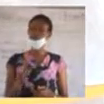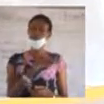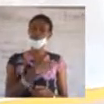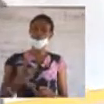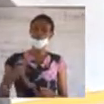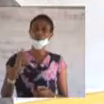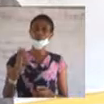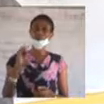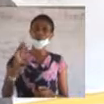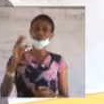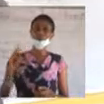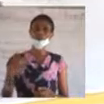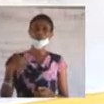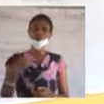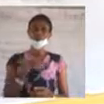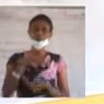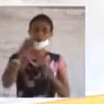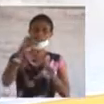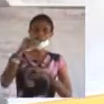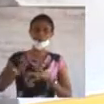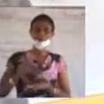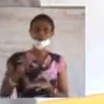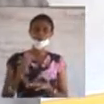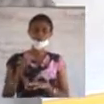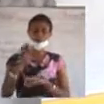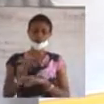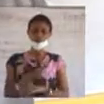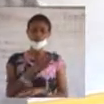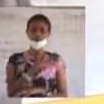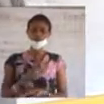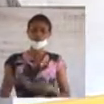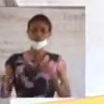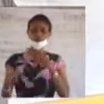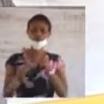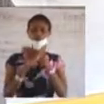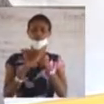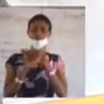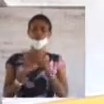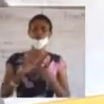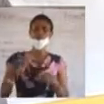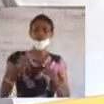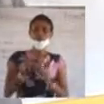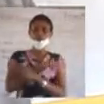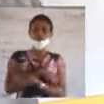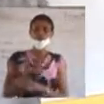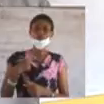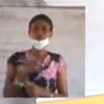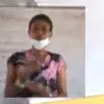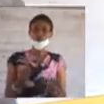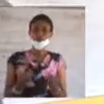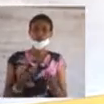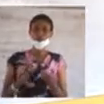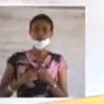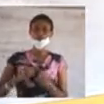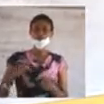at the preventive measure, we also look at the causes of AIDS. But today we want to take you on